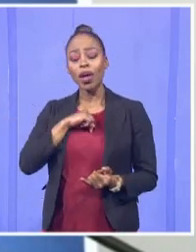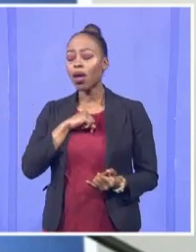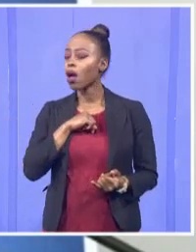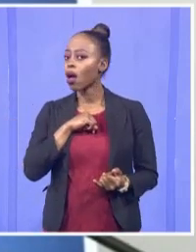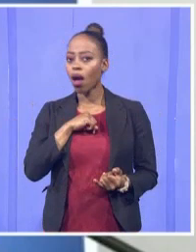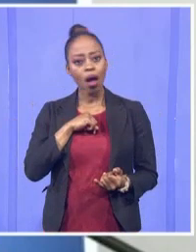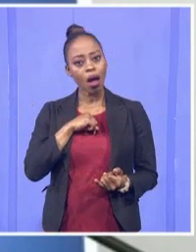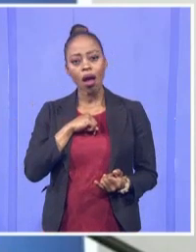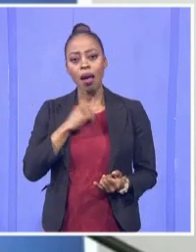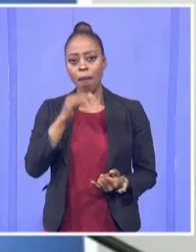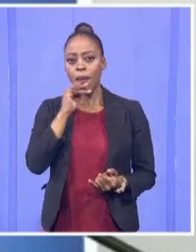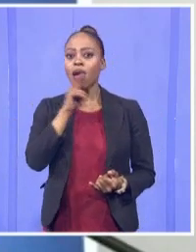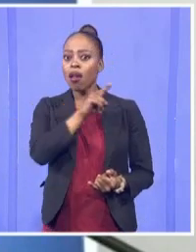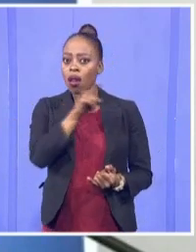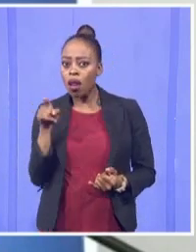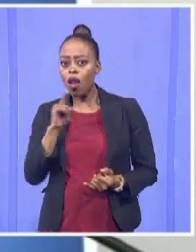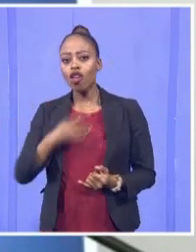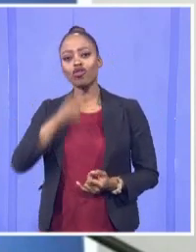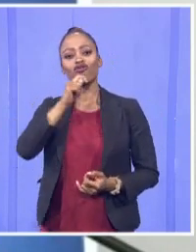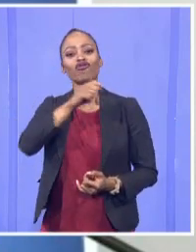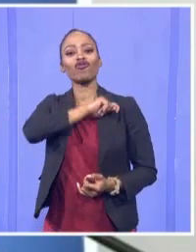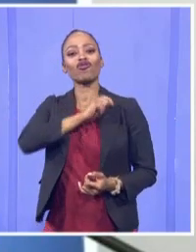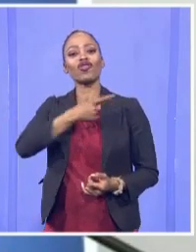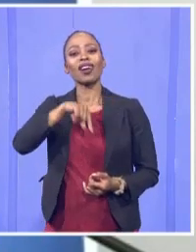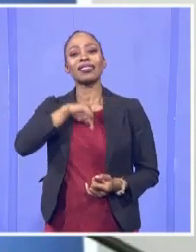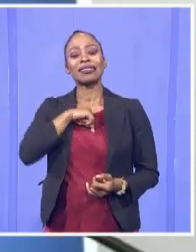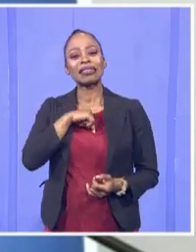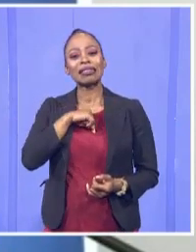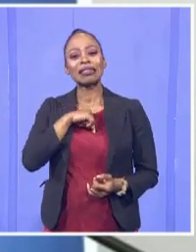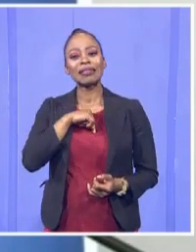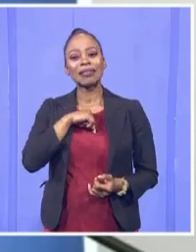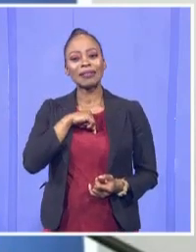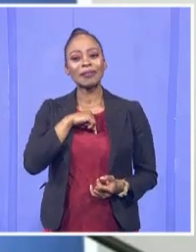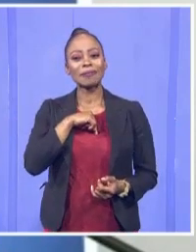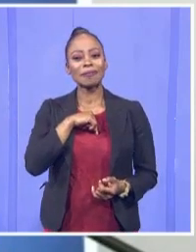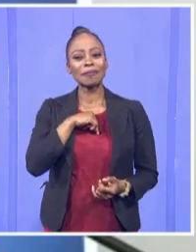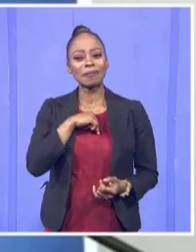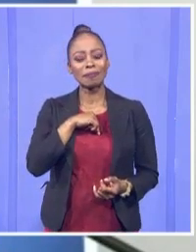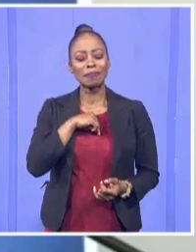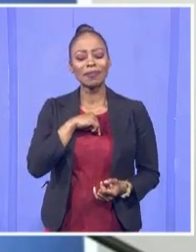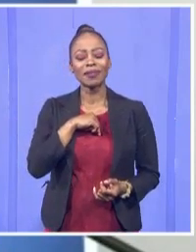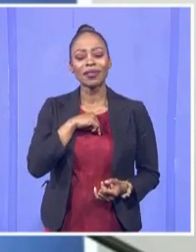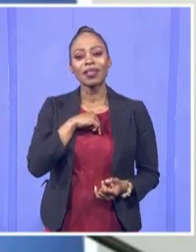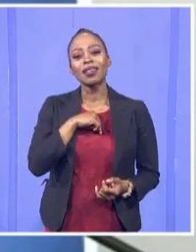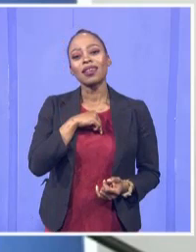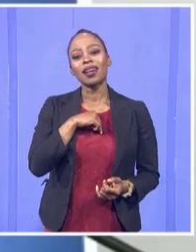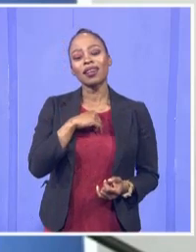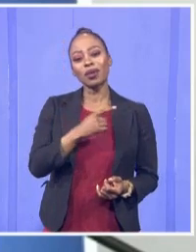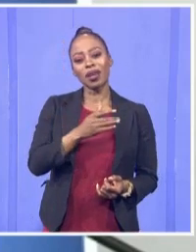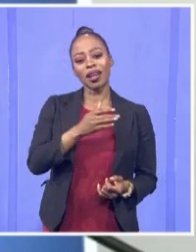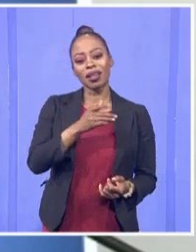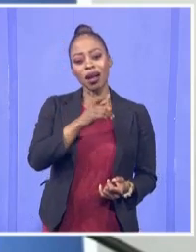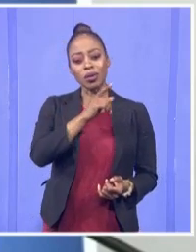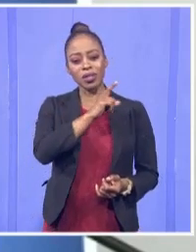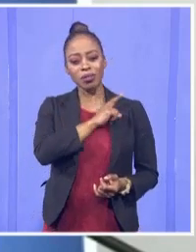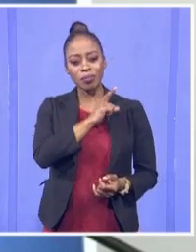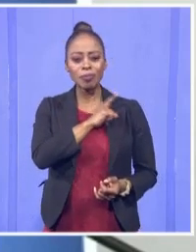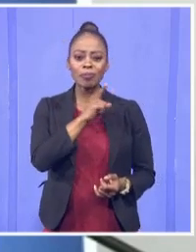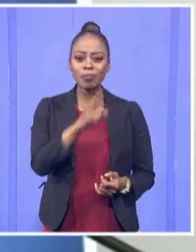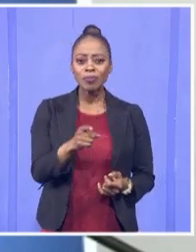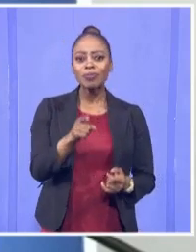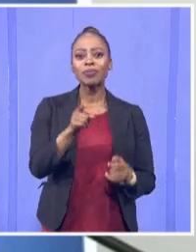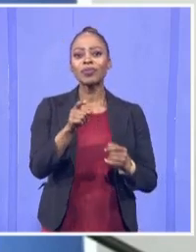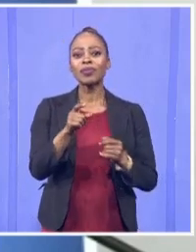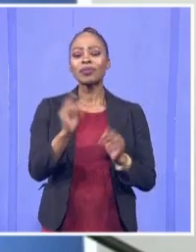vote of confidence that young, dynamic professionals believe public education is far above